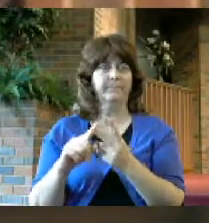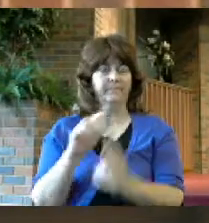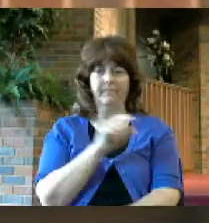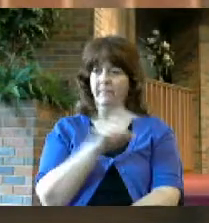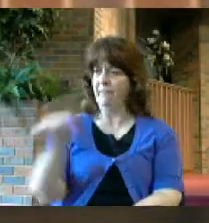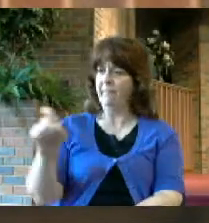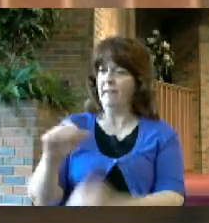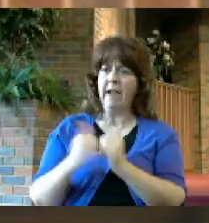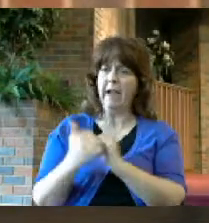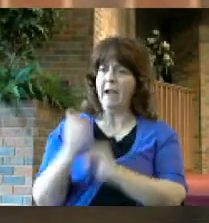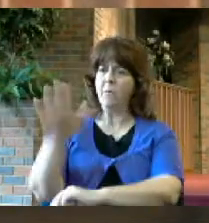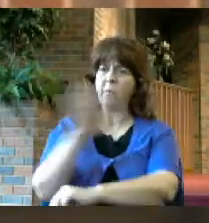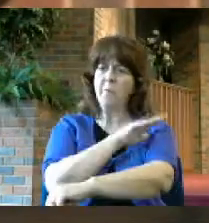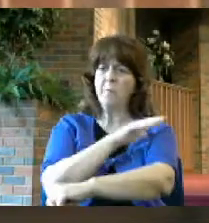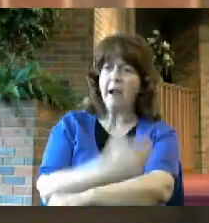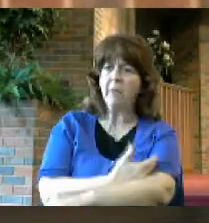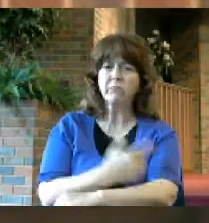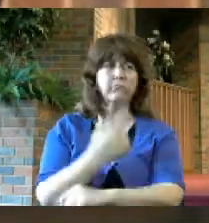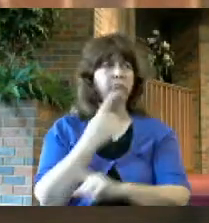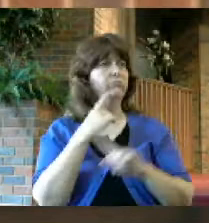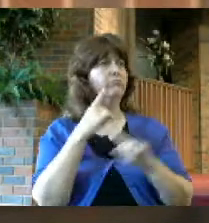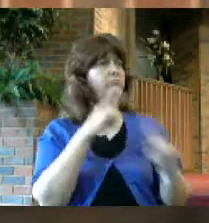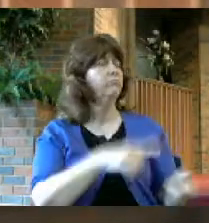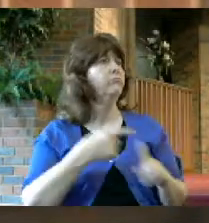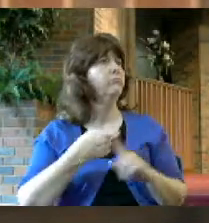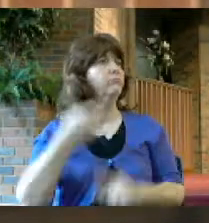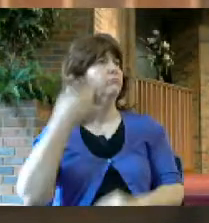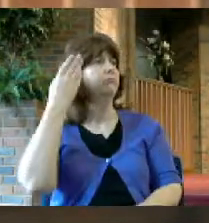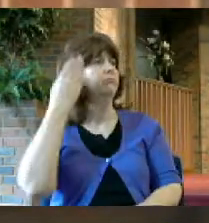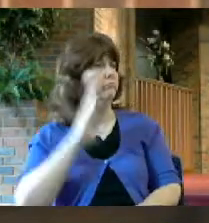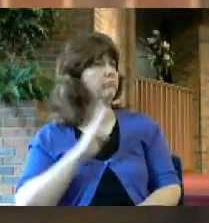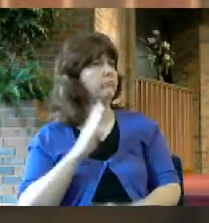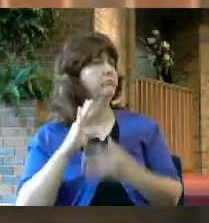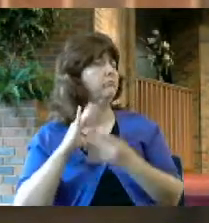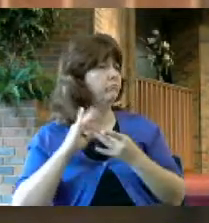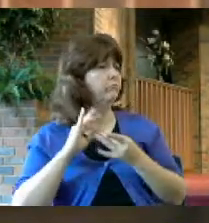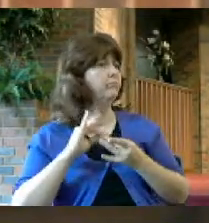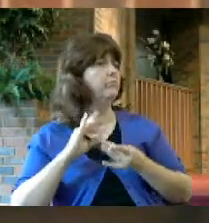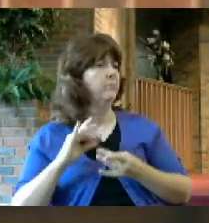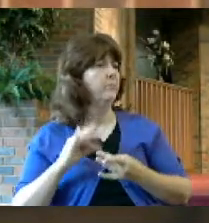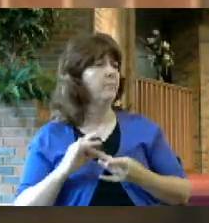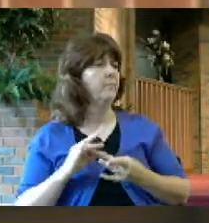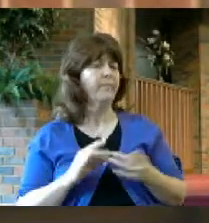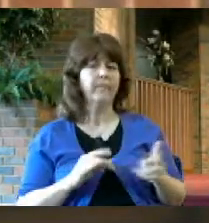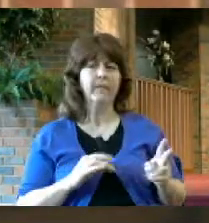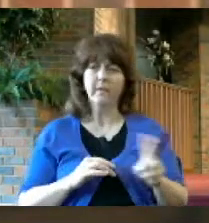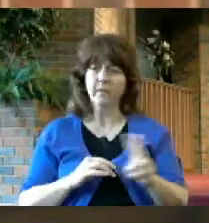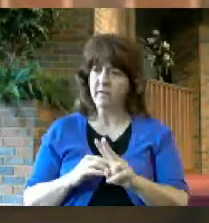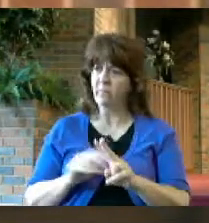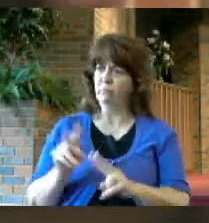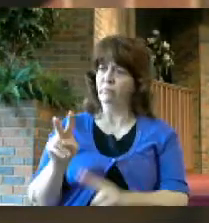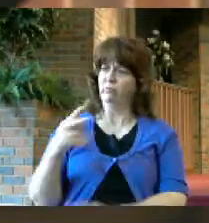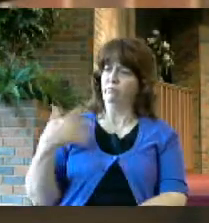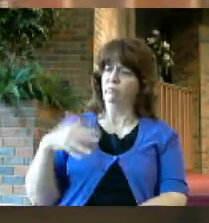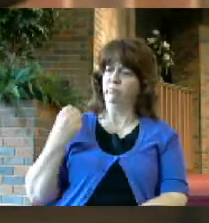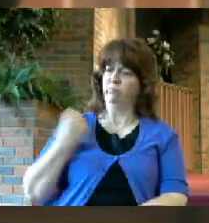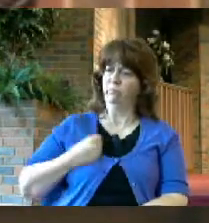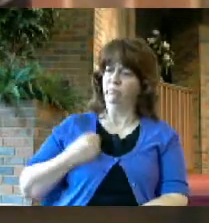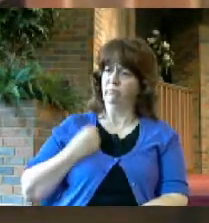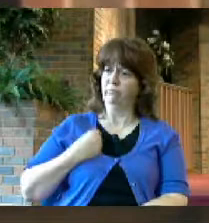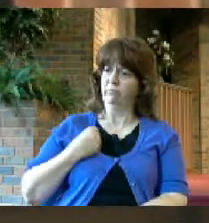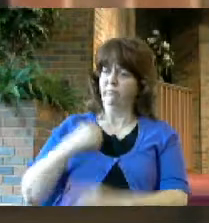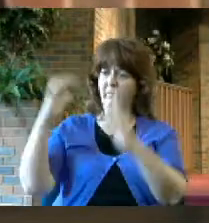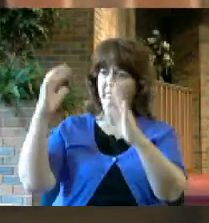them, they see Peter and John's boldness. But then down in verse 17, so that it spreads no further among the people,